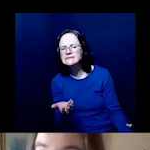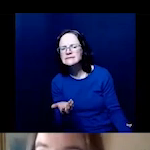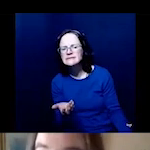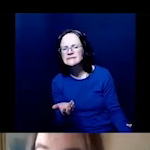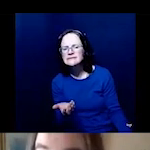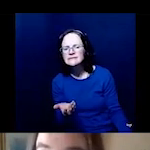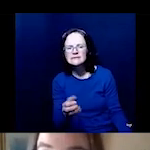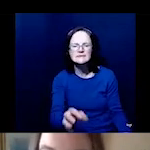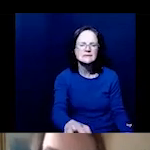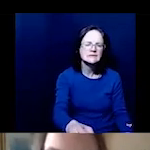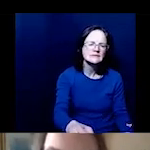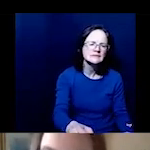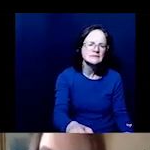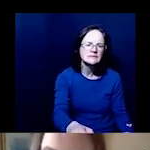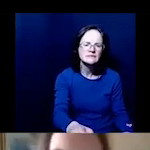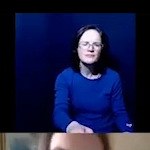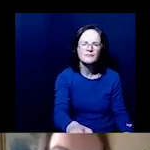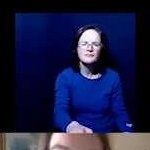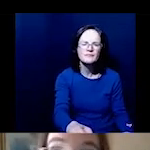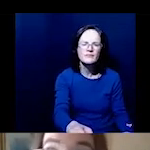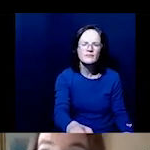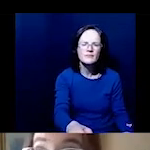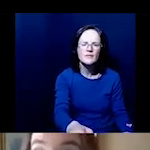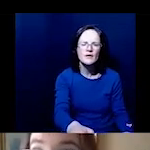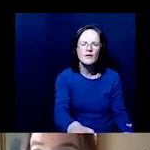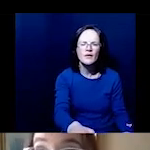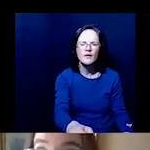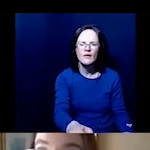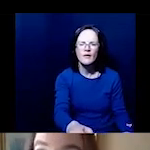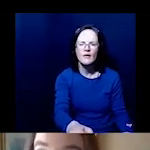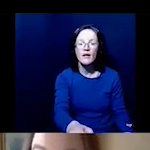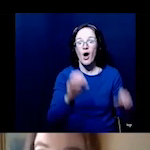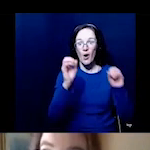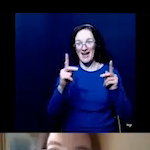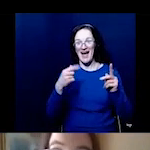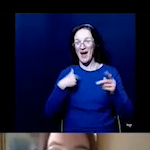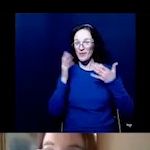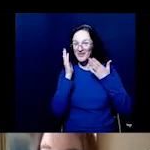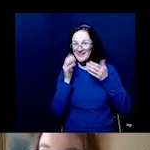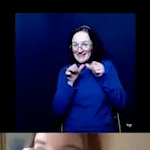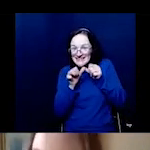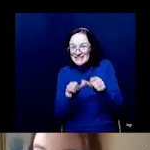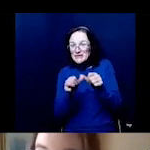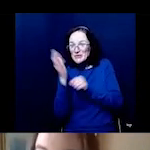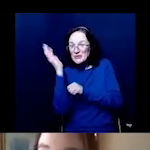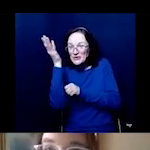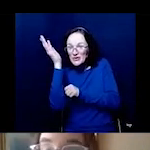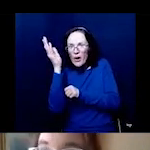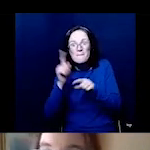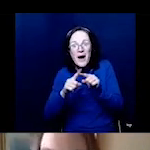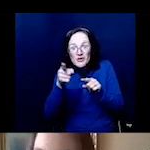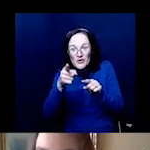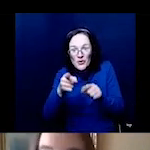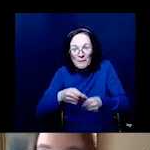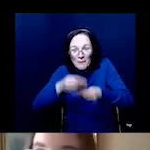on going, but like I'm so happy so many of you are participating. This is really fun because I feel like we're doing this together. I'm not